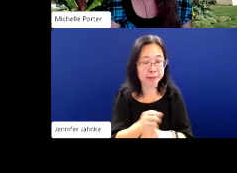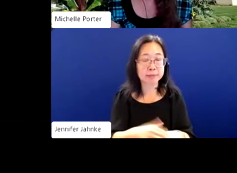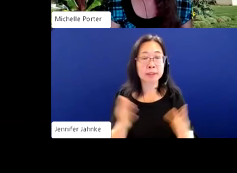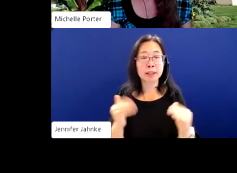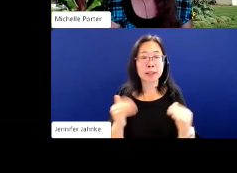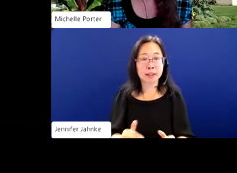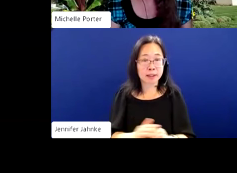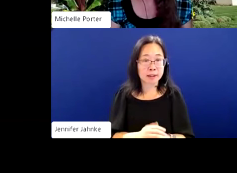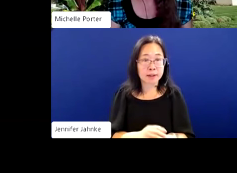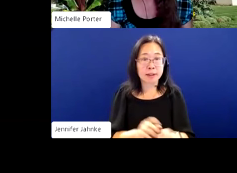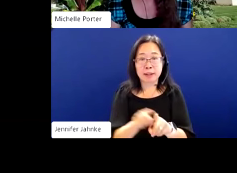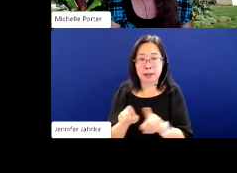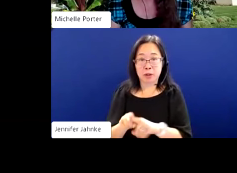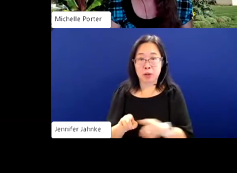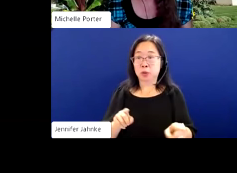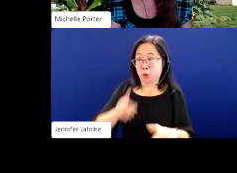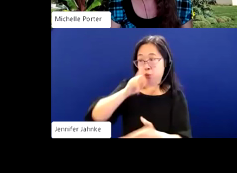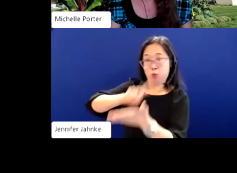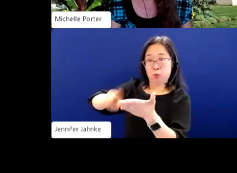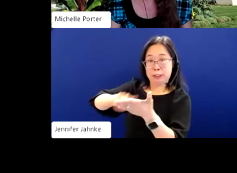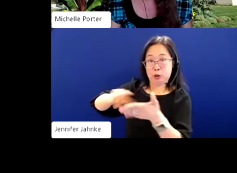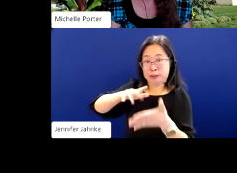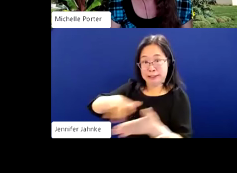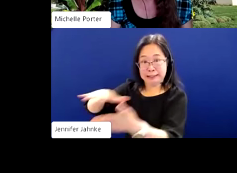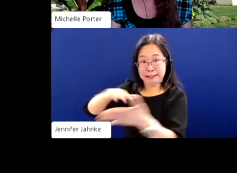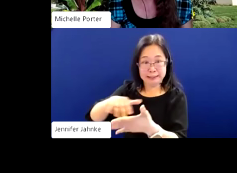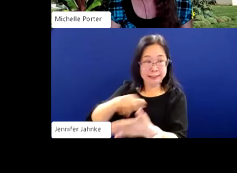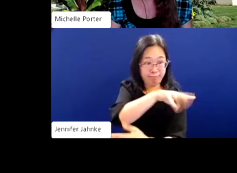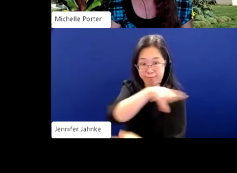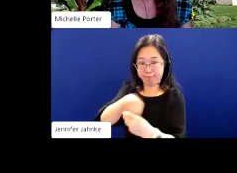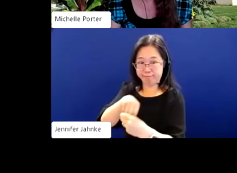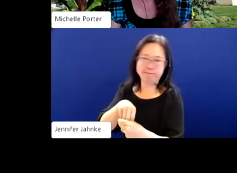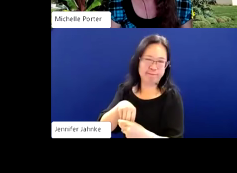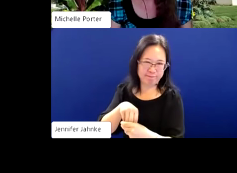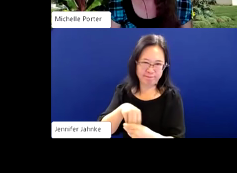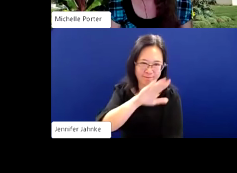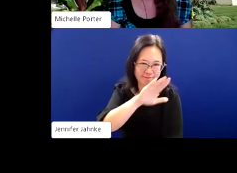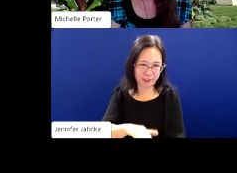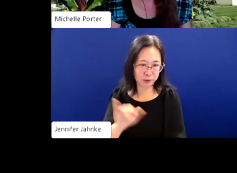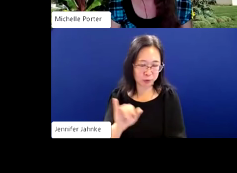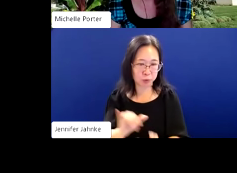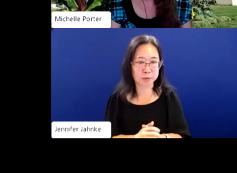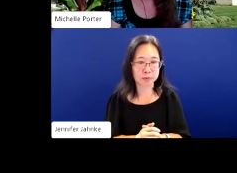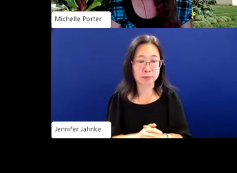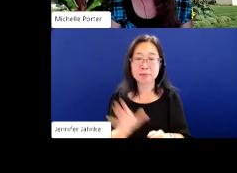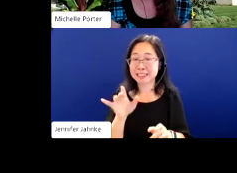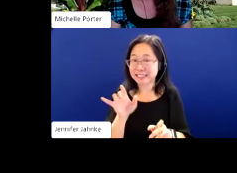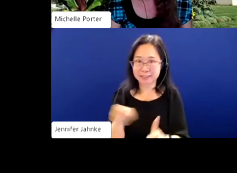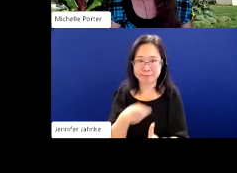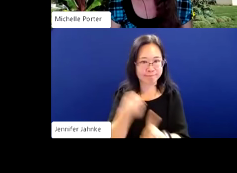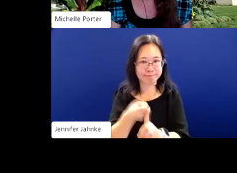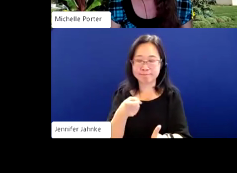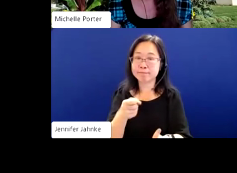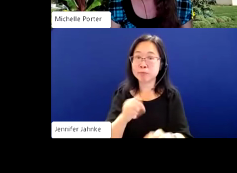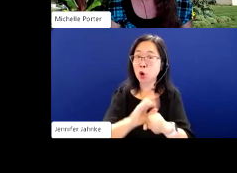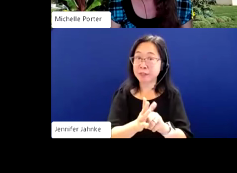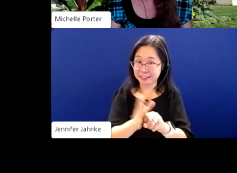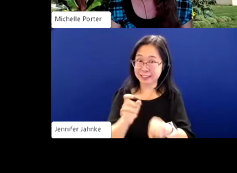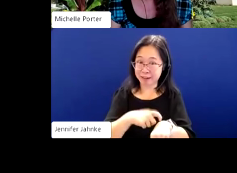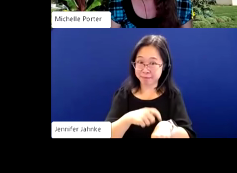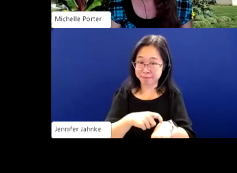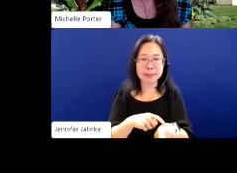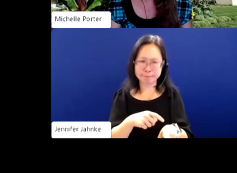of older people from research. And again, even in the pandemic, where we saw that this virus specifically had